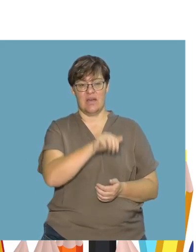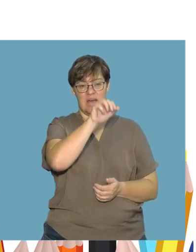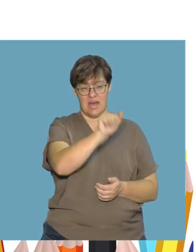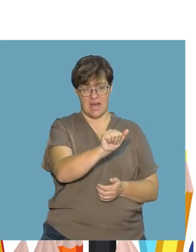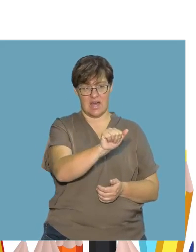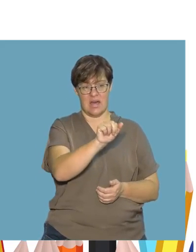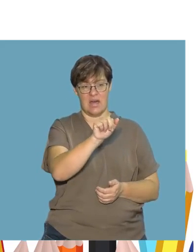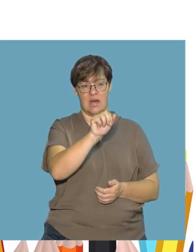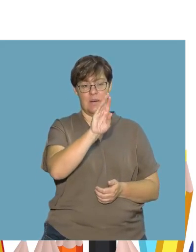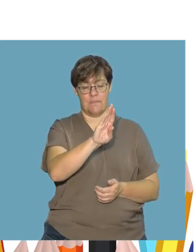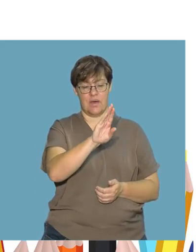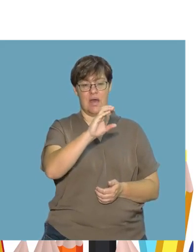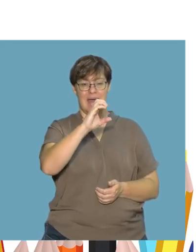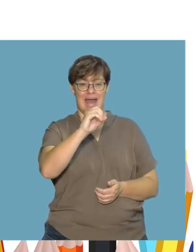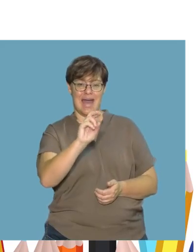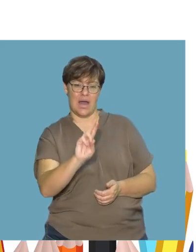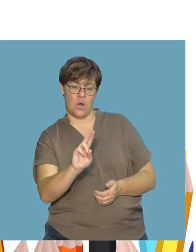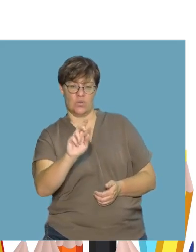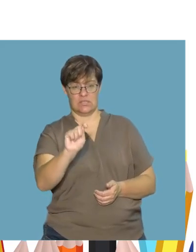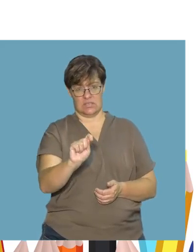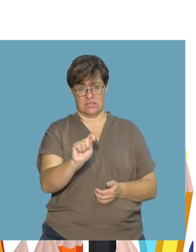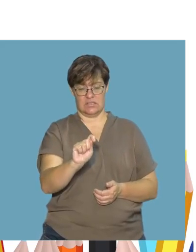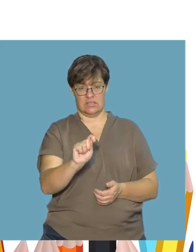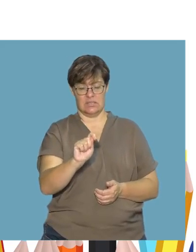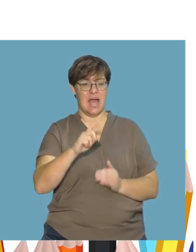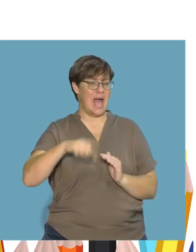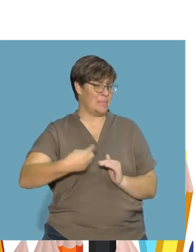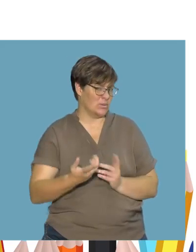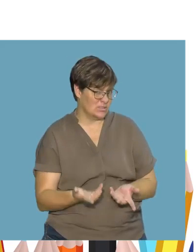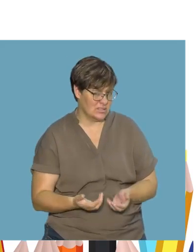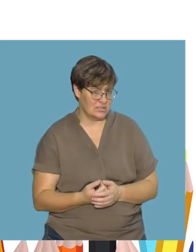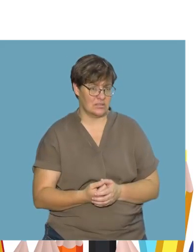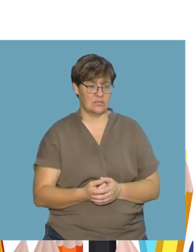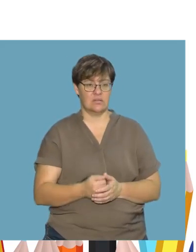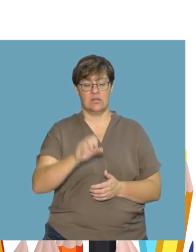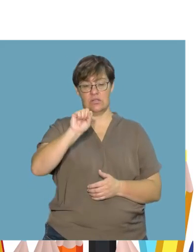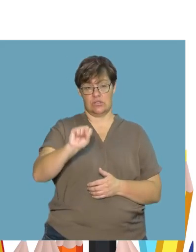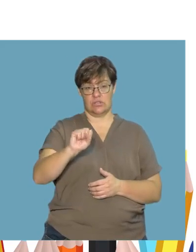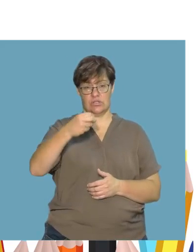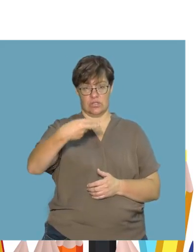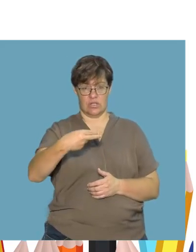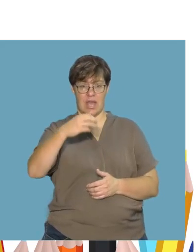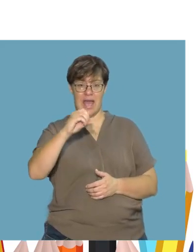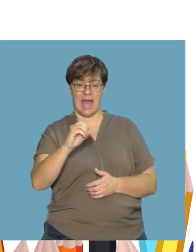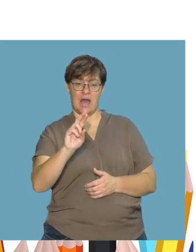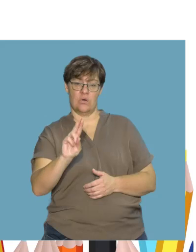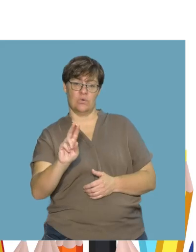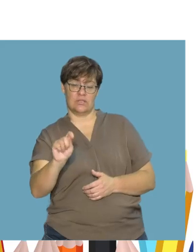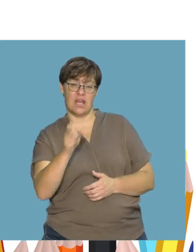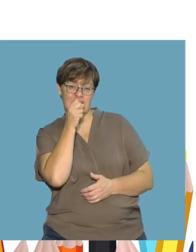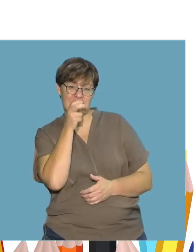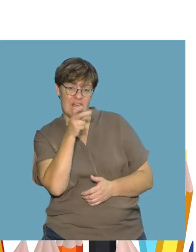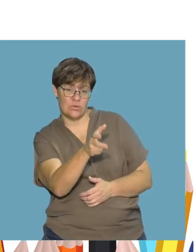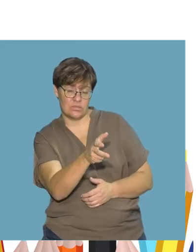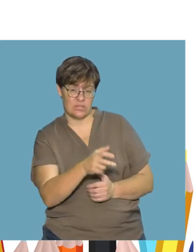About, about. Out, shout,